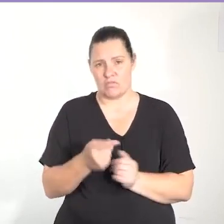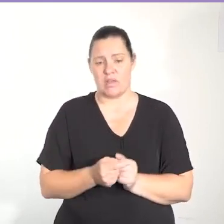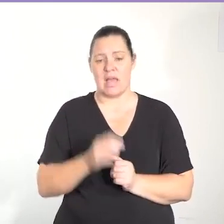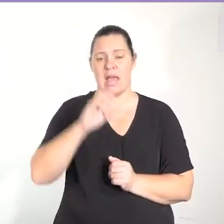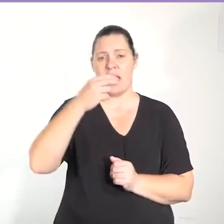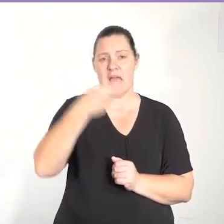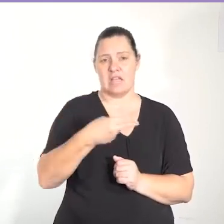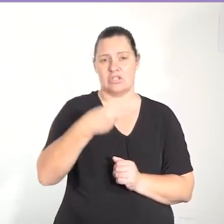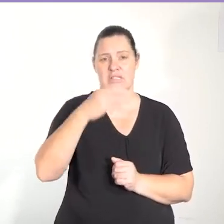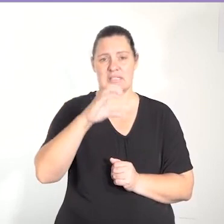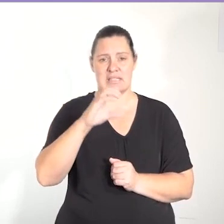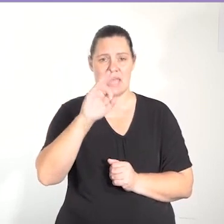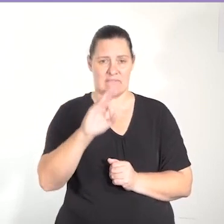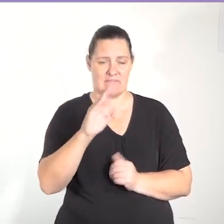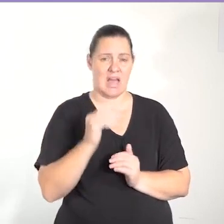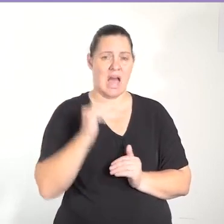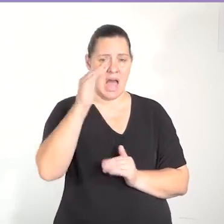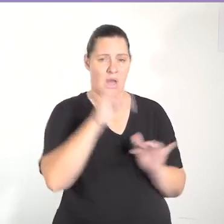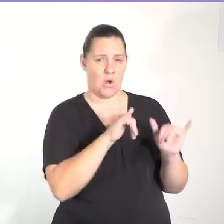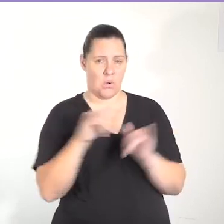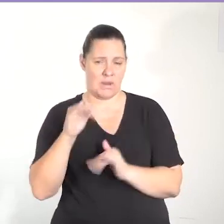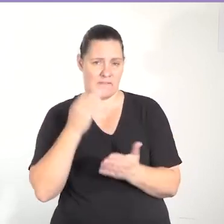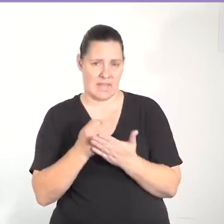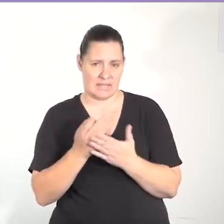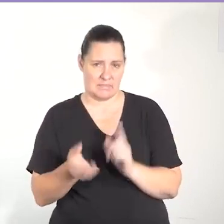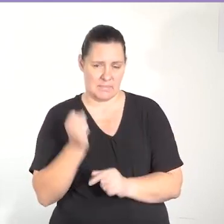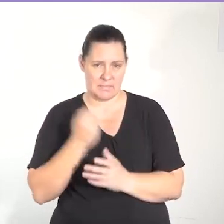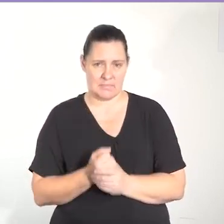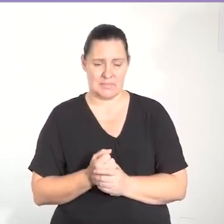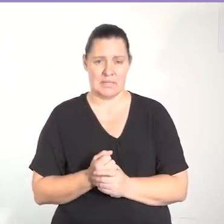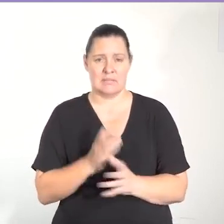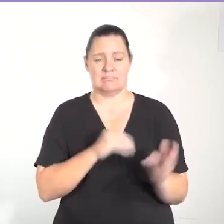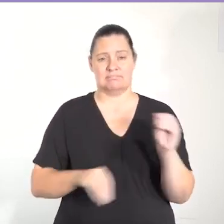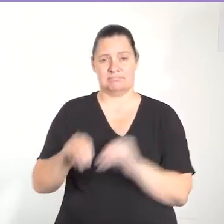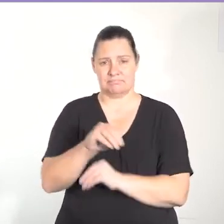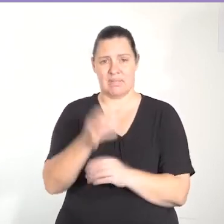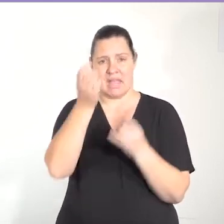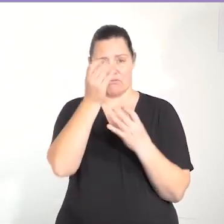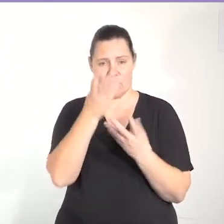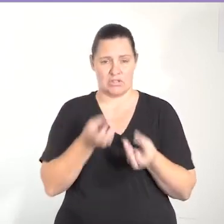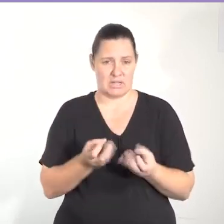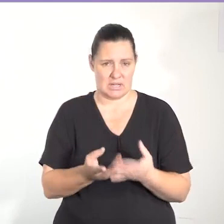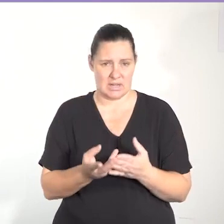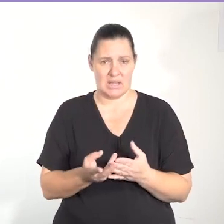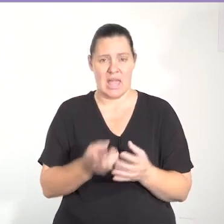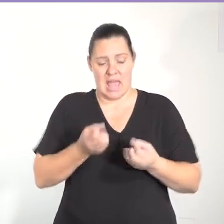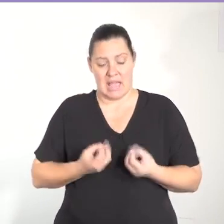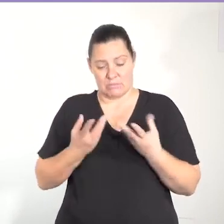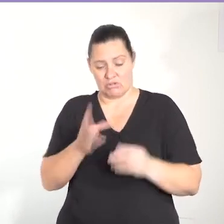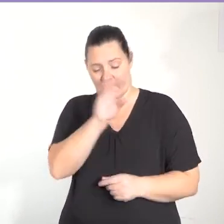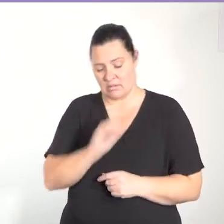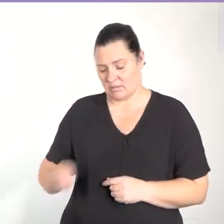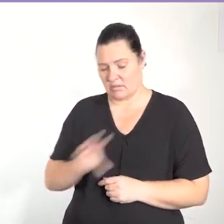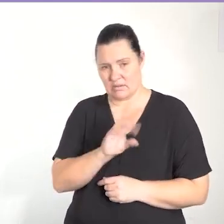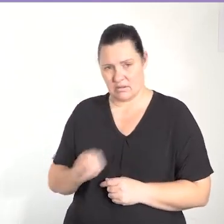the HCF, that is the highest common factor. Substitution of given information into an expression,